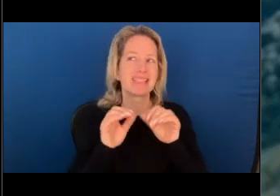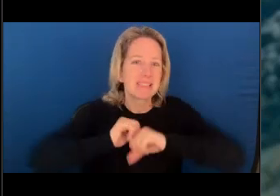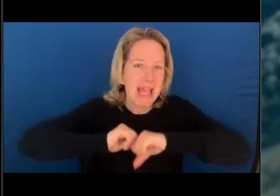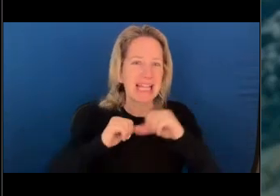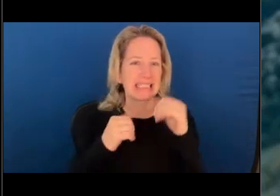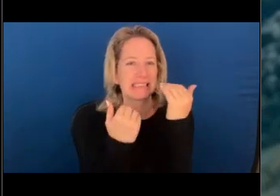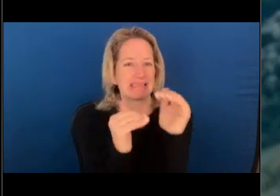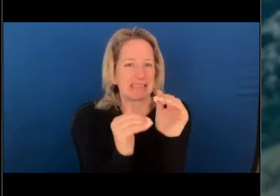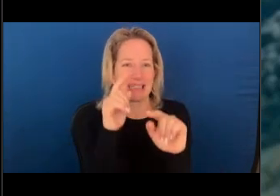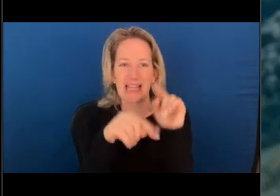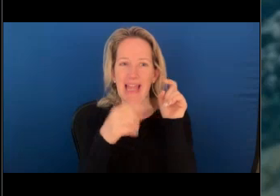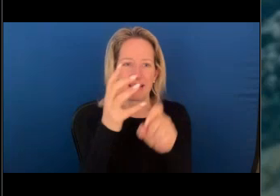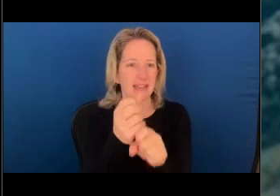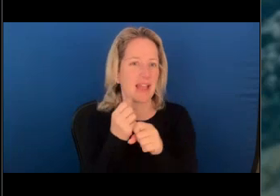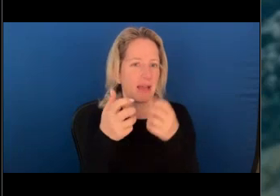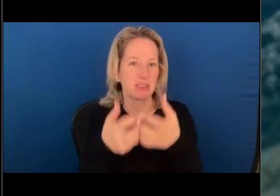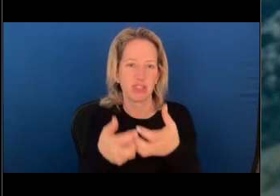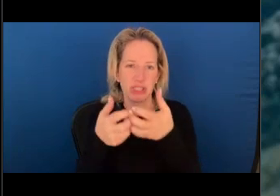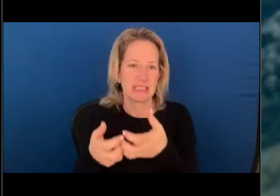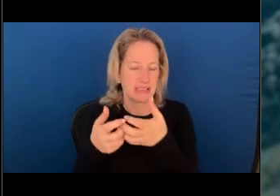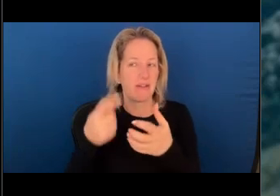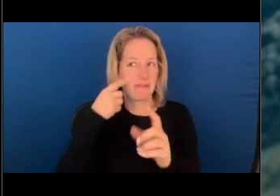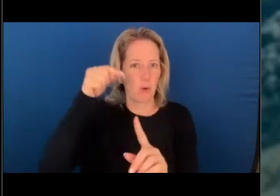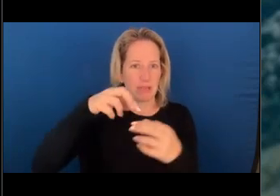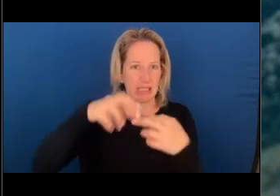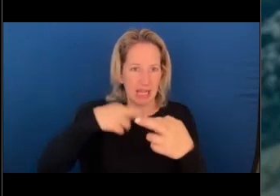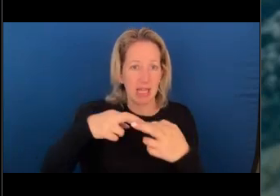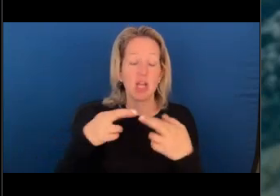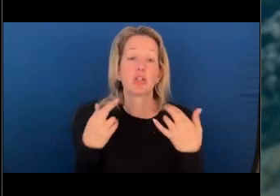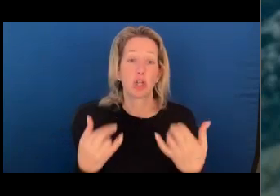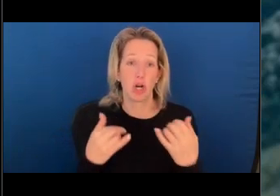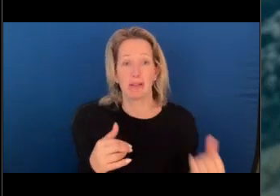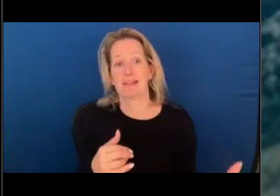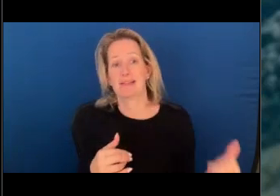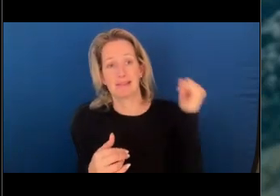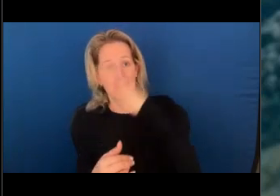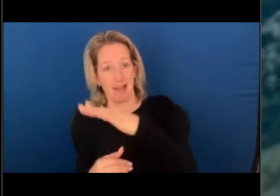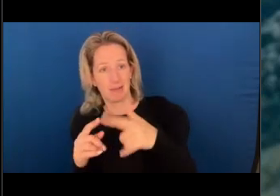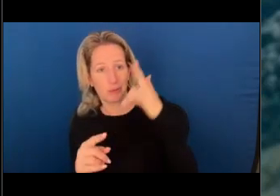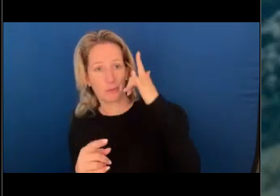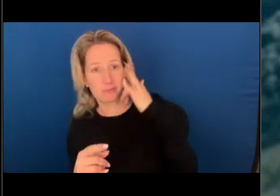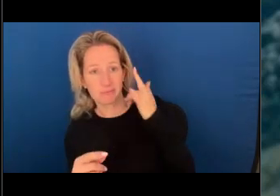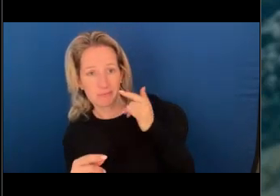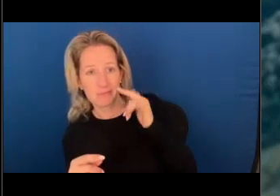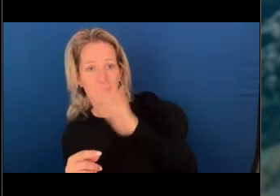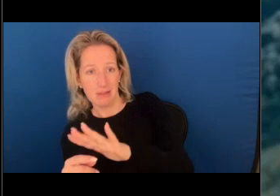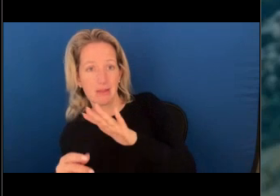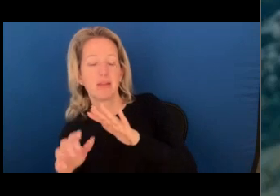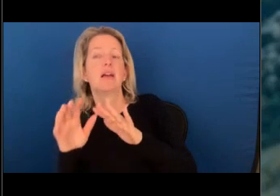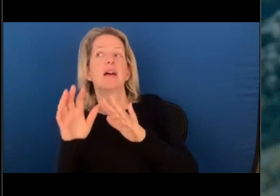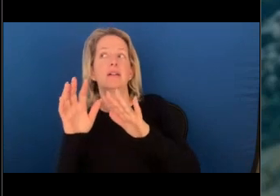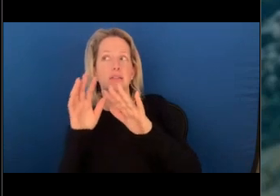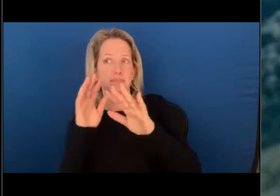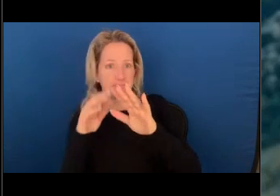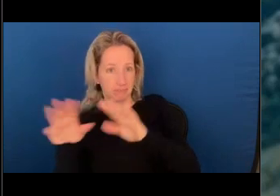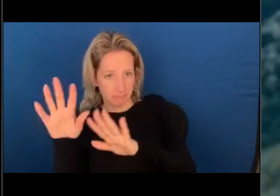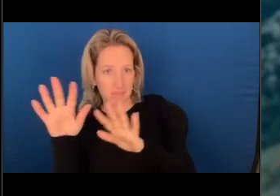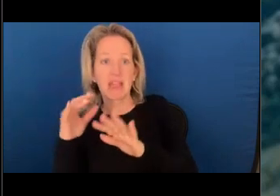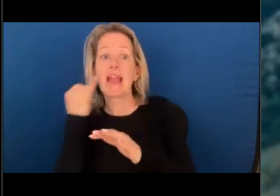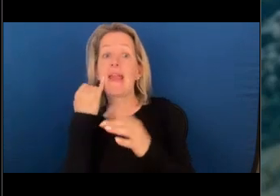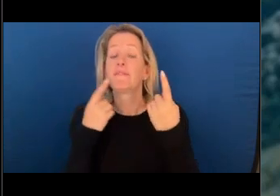to do the recycling. So currently we're sending them to the mainland to do the trialing. But if they work out, eventually the goal is